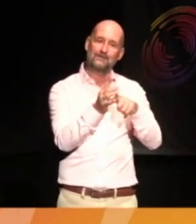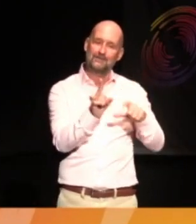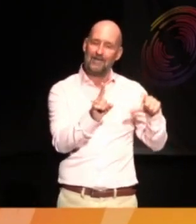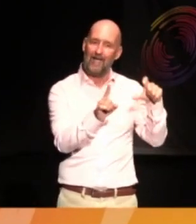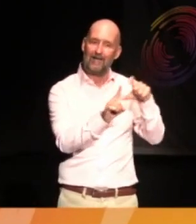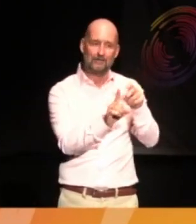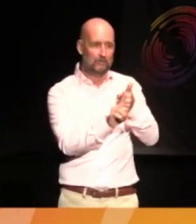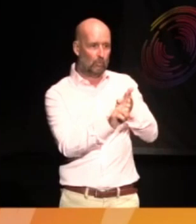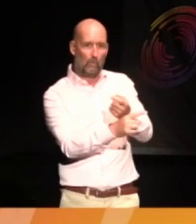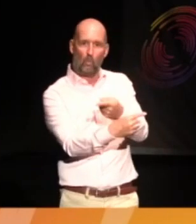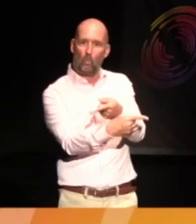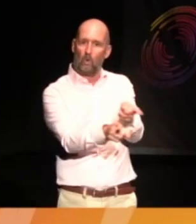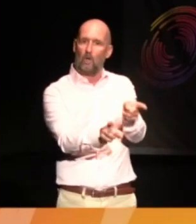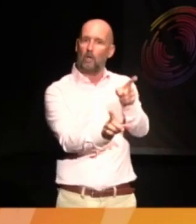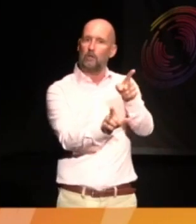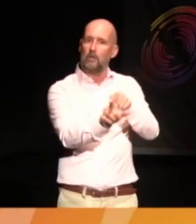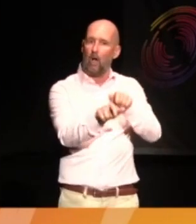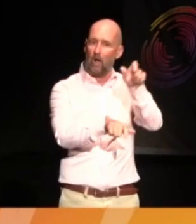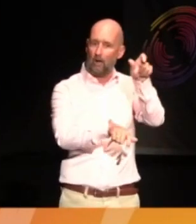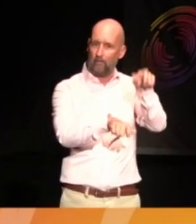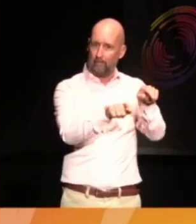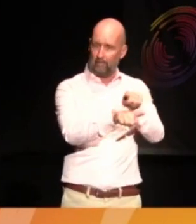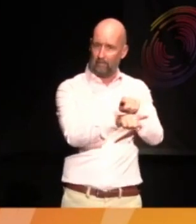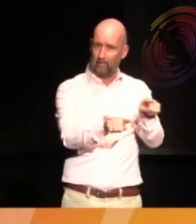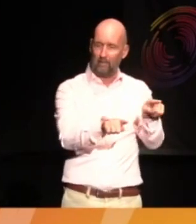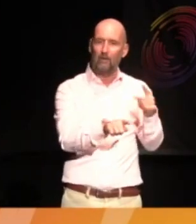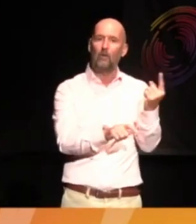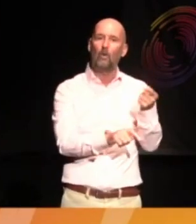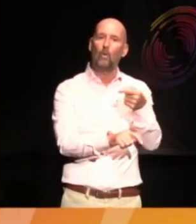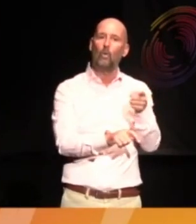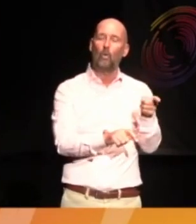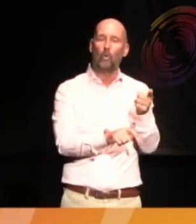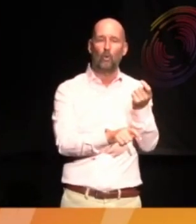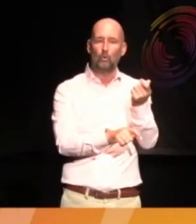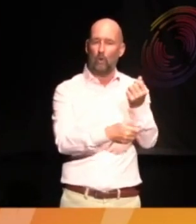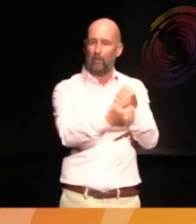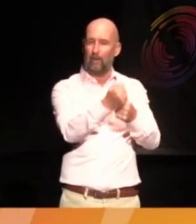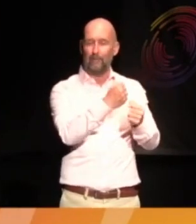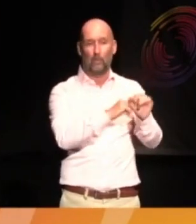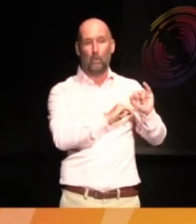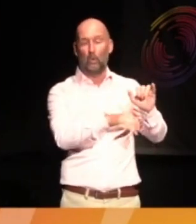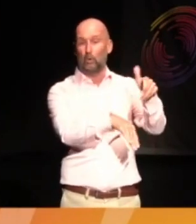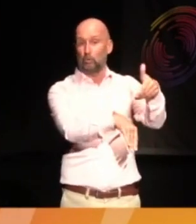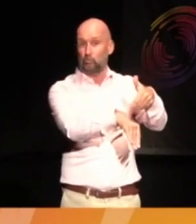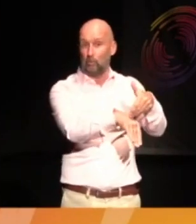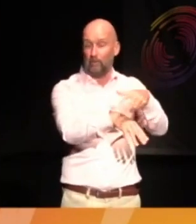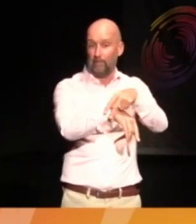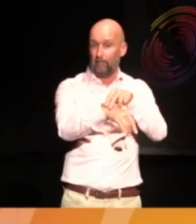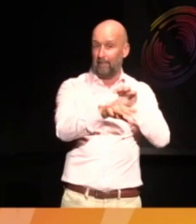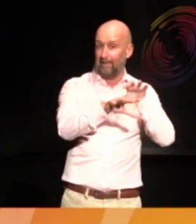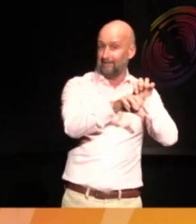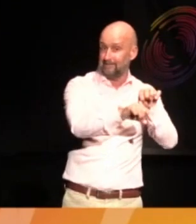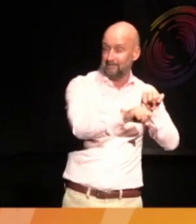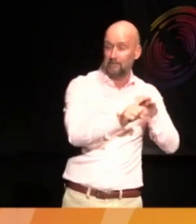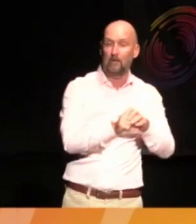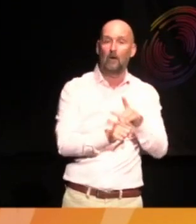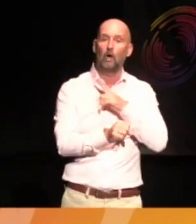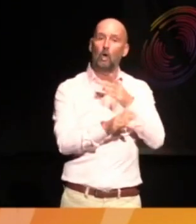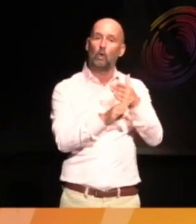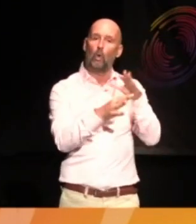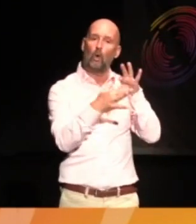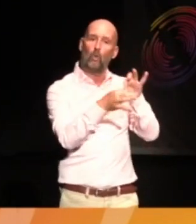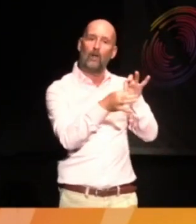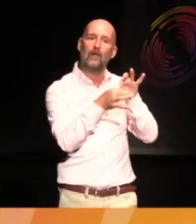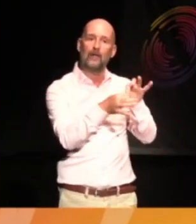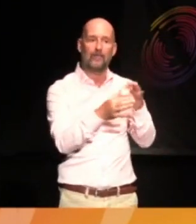young people that are on the fringes of the criminal justice system. And a lot of the young people that I work with do